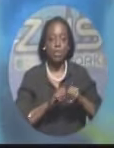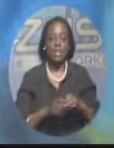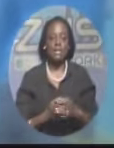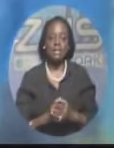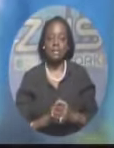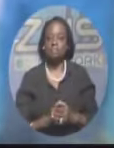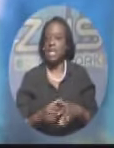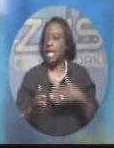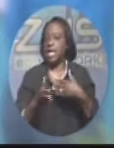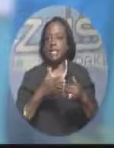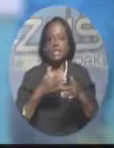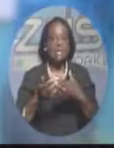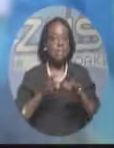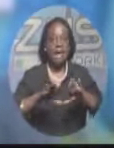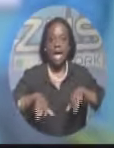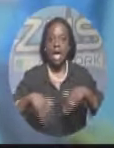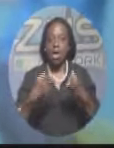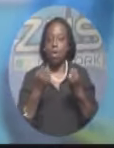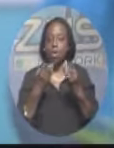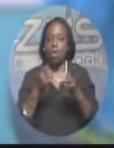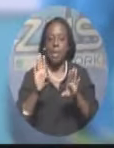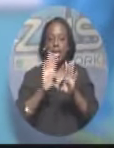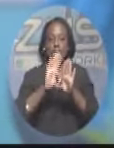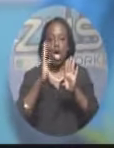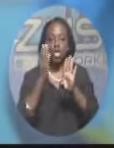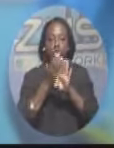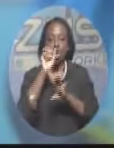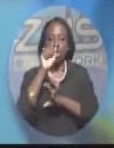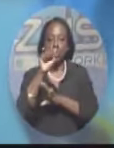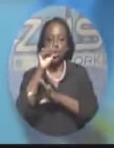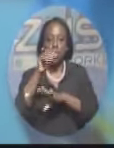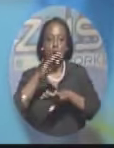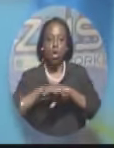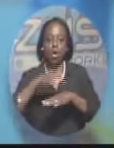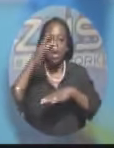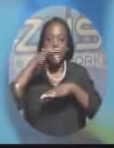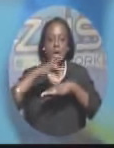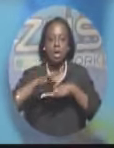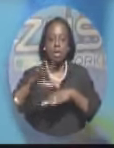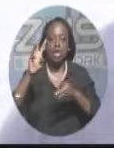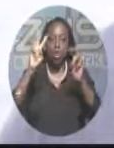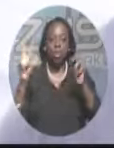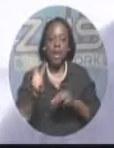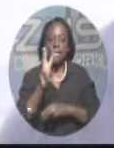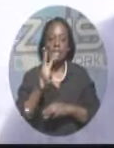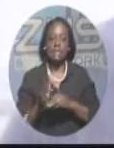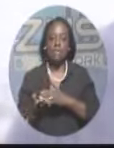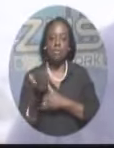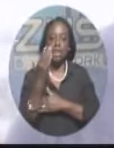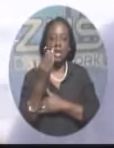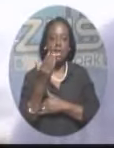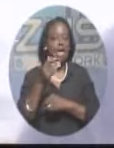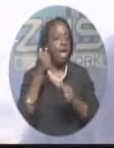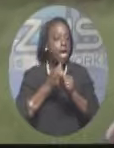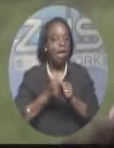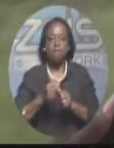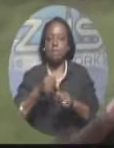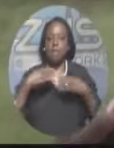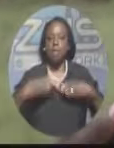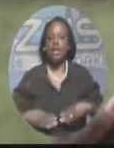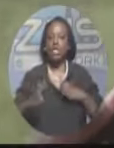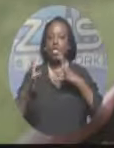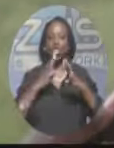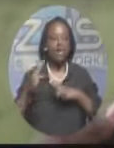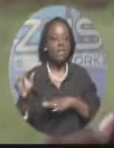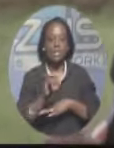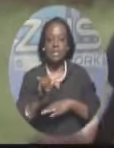No matter how many doors we knocked on early Wednesday morning, the cries were all the same. Getting ready to evacuate right now. Well, we